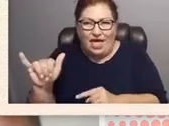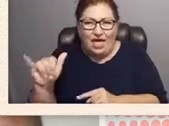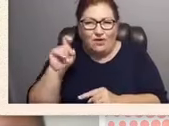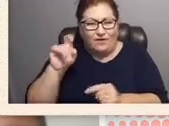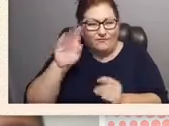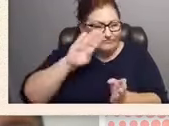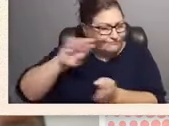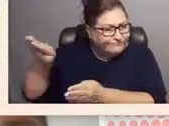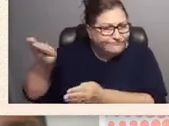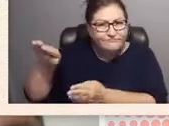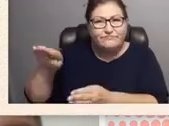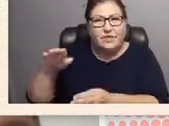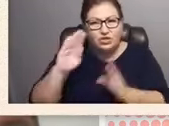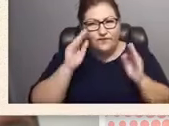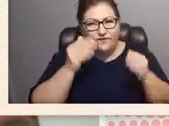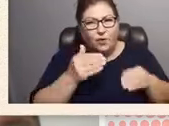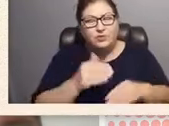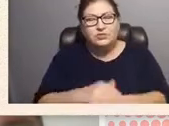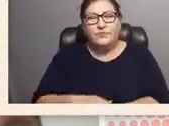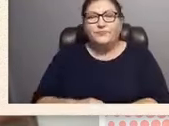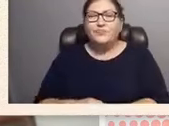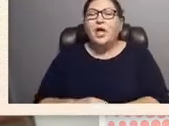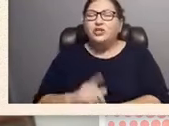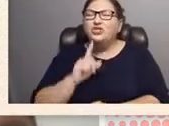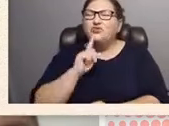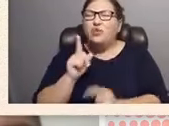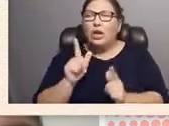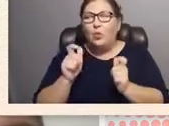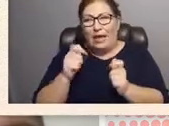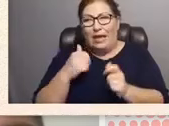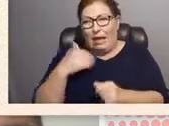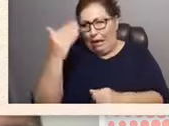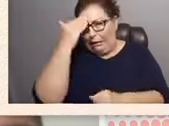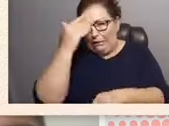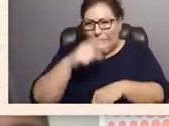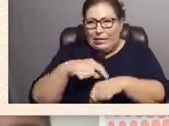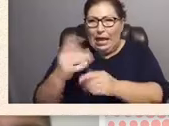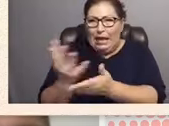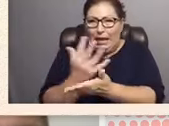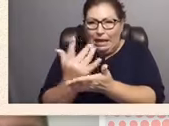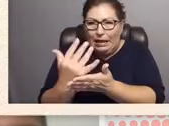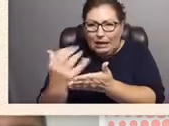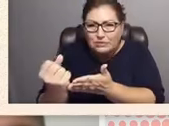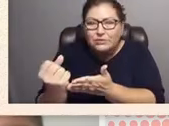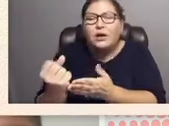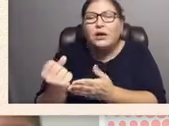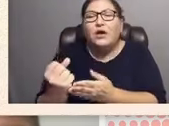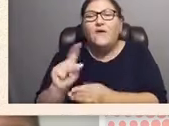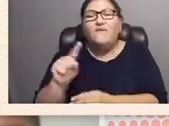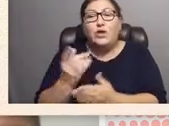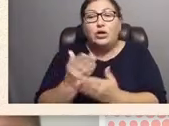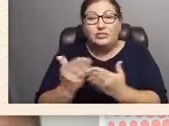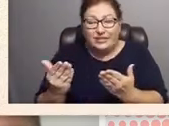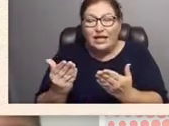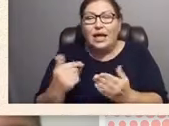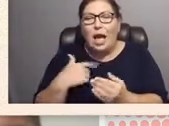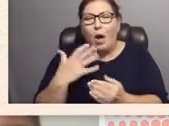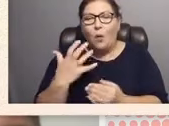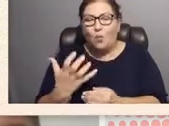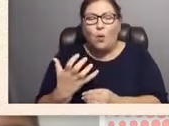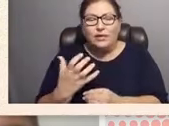there. Just real quick, I know we're out of time here. First things first, I just want to